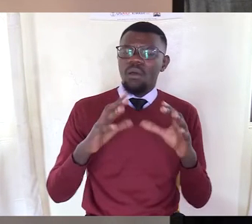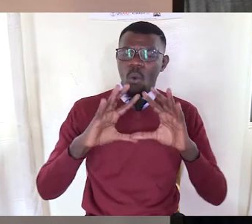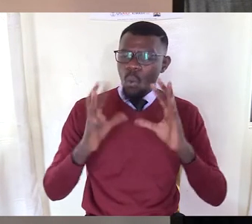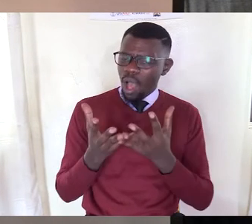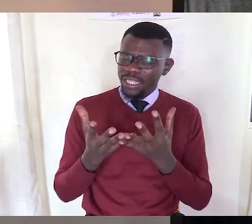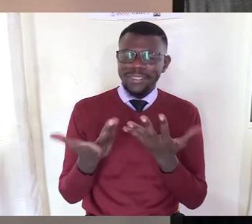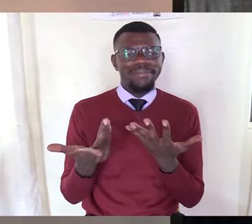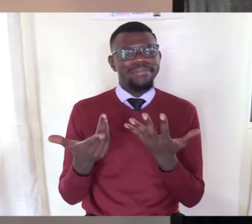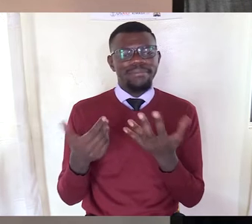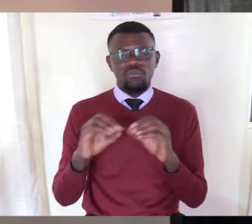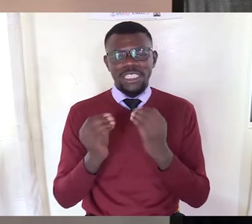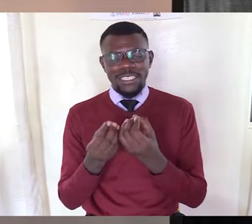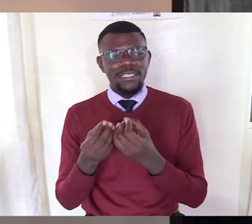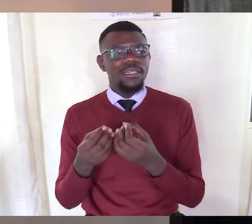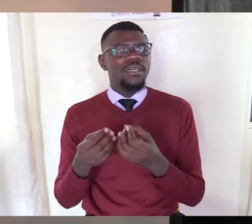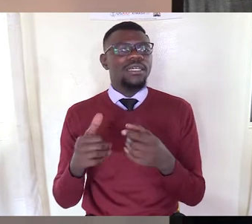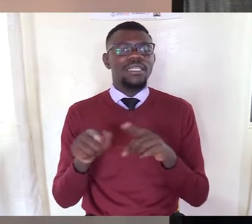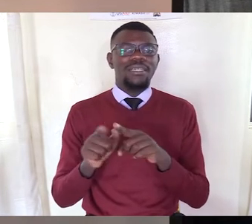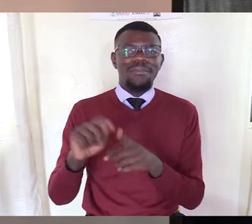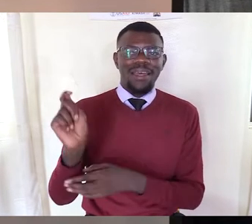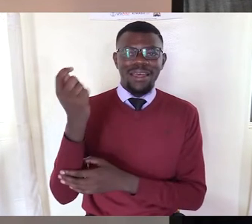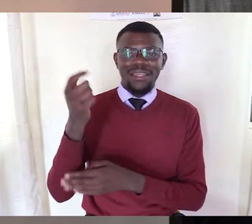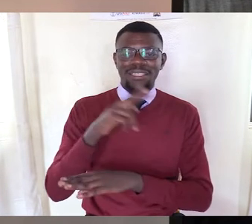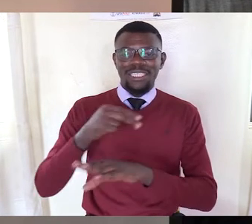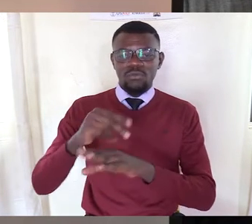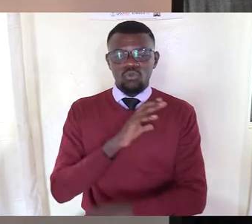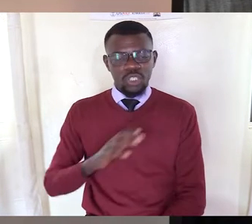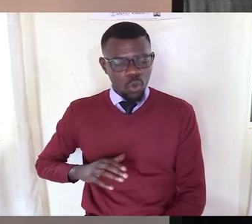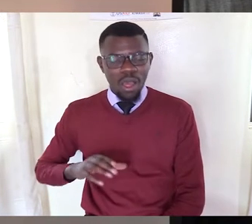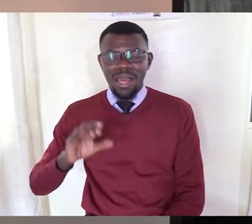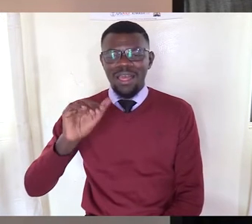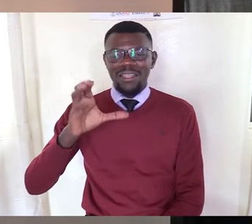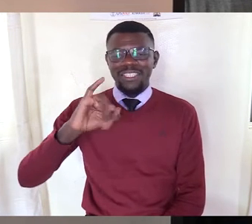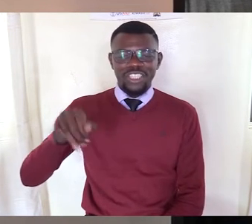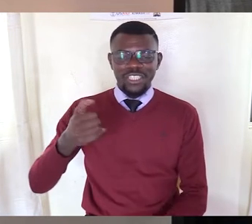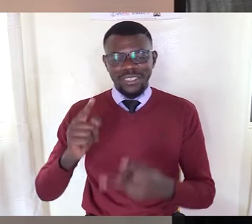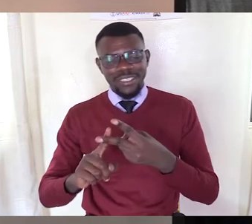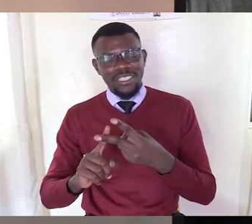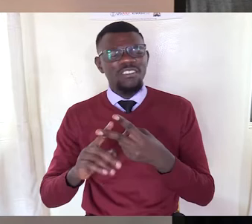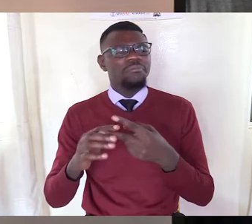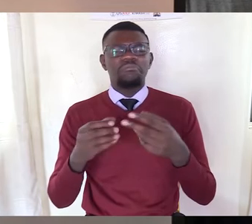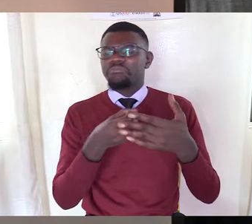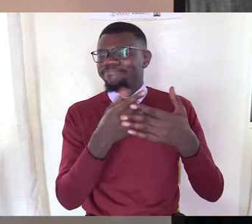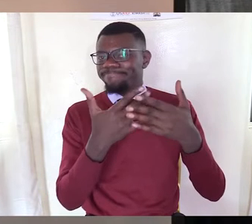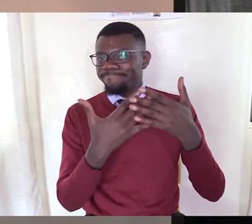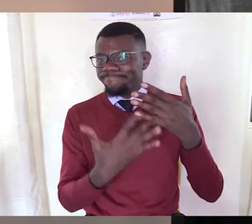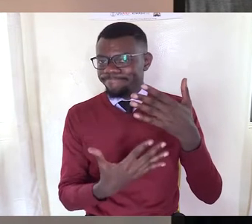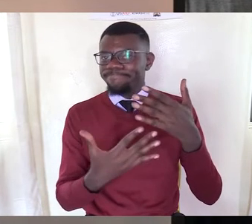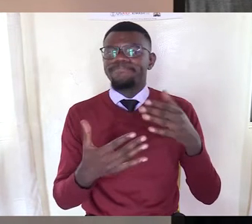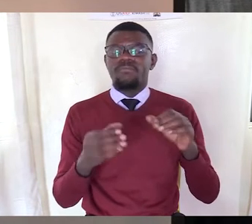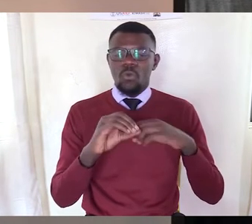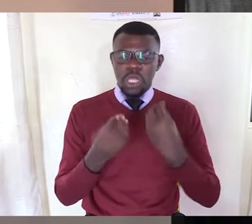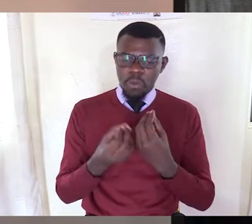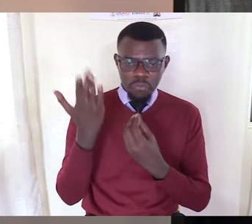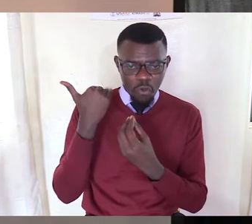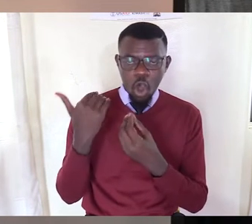Wangwanja Foundation, Kenya National Commission, we had ICJ then, we had PHR, and many other human rights organizations. So